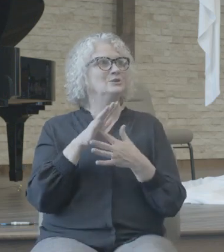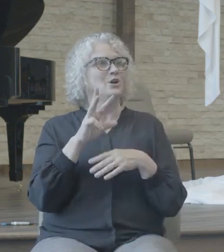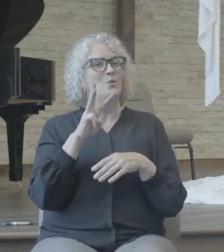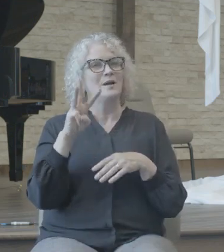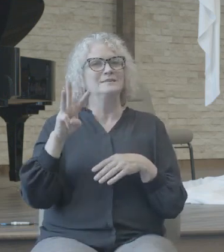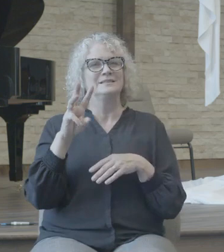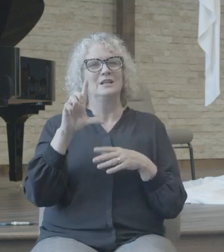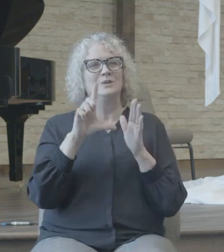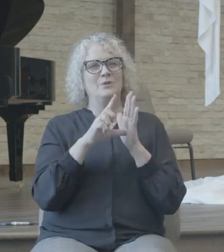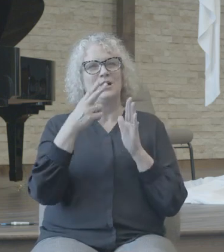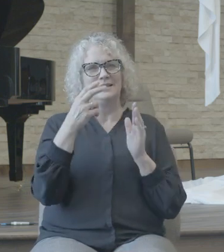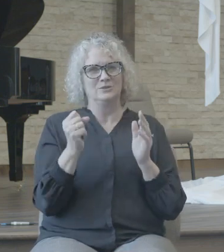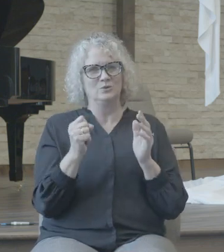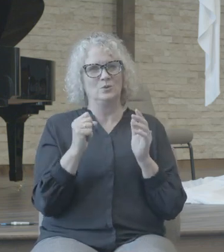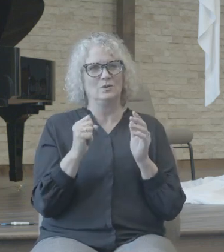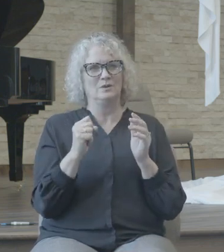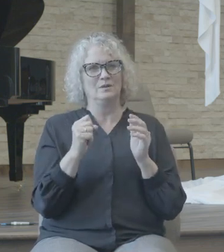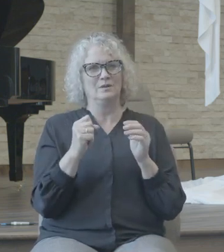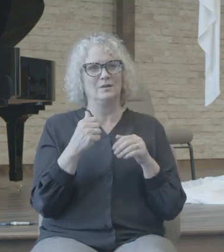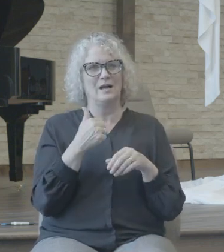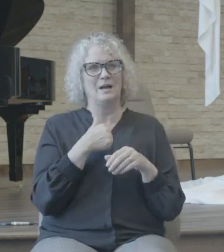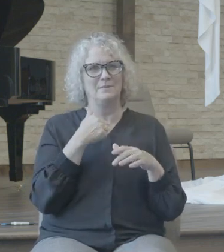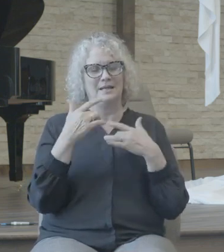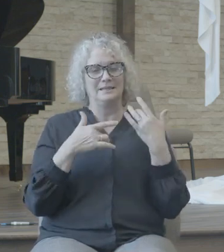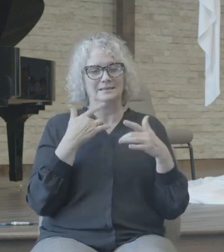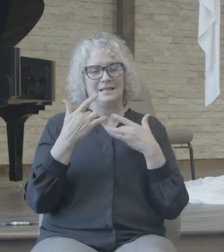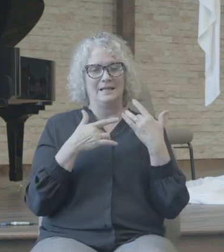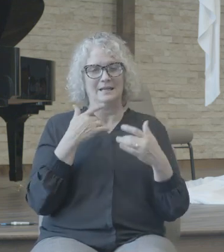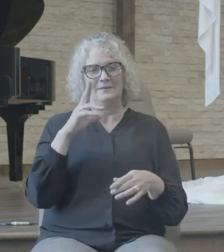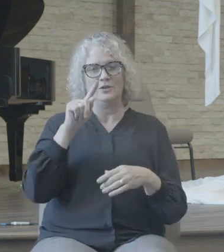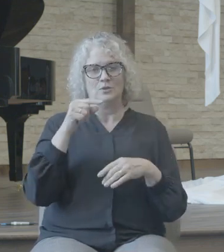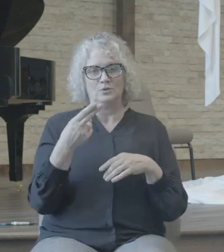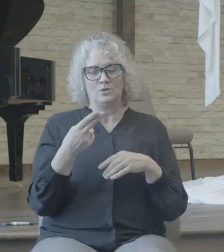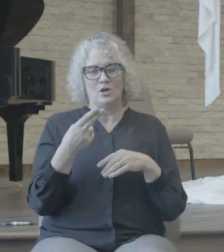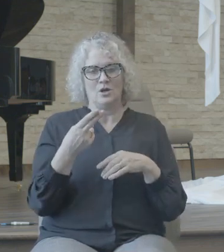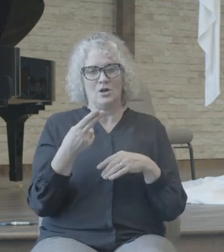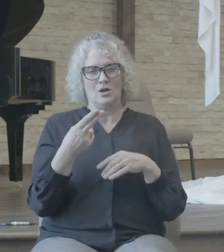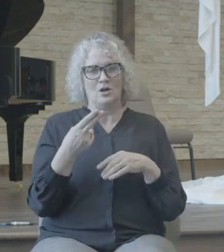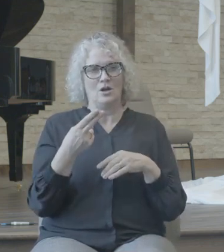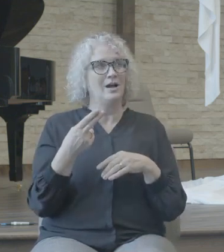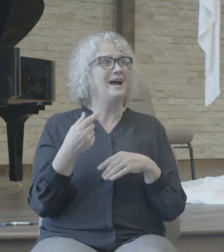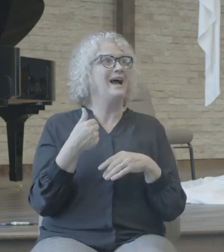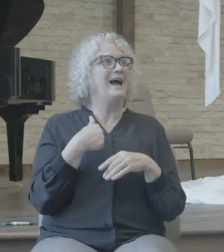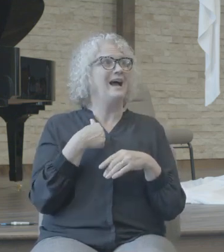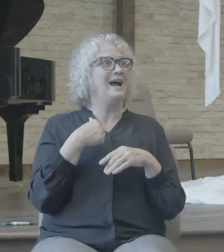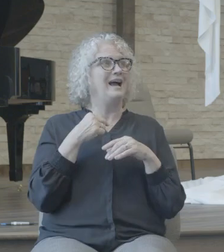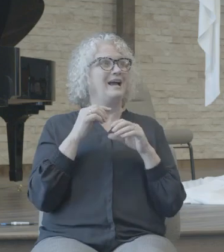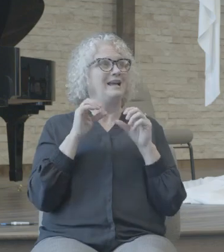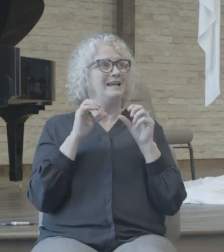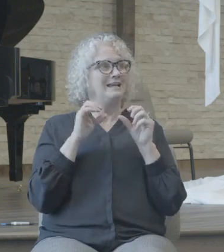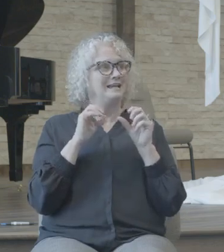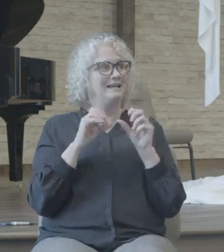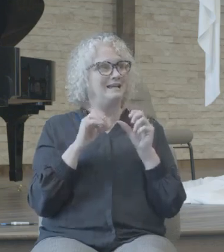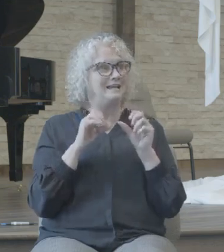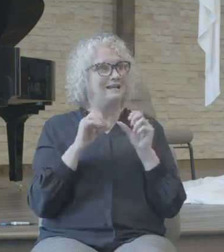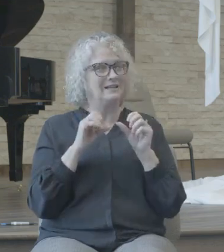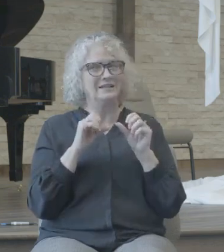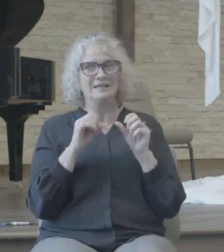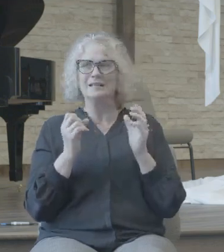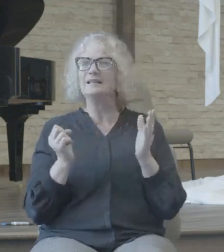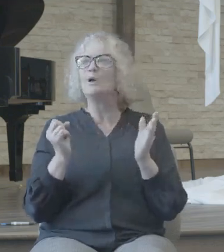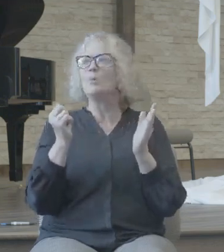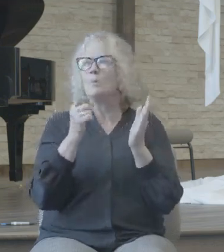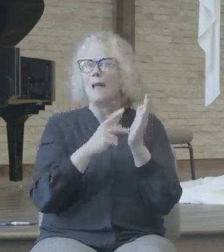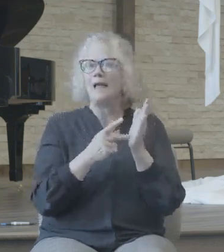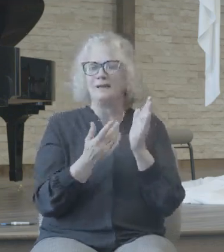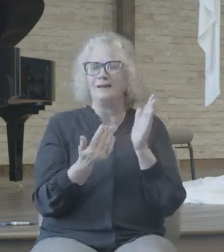School. And I'm excited for Utah this year. I'm a returnee, so I get to go back, and I'm really excited to be able to